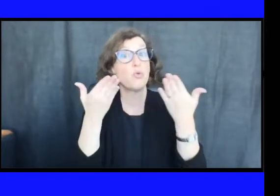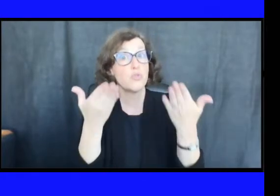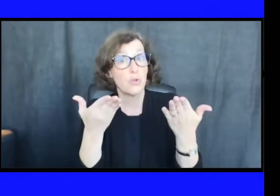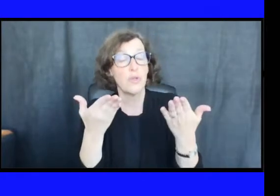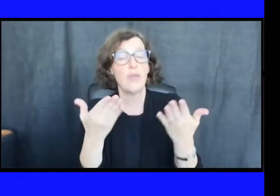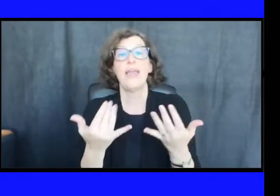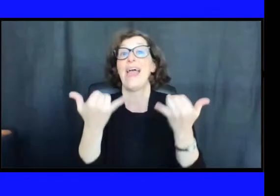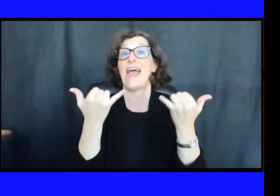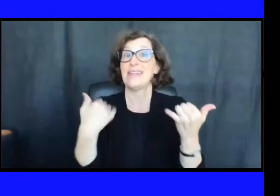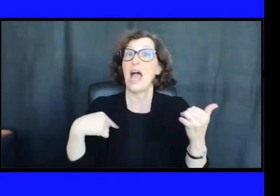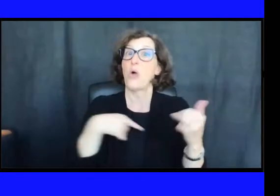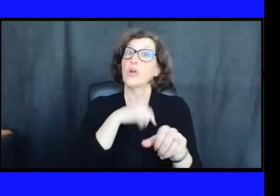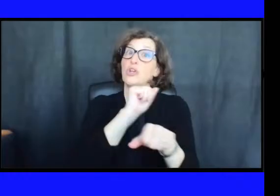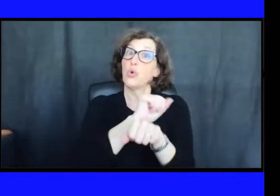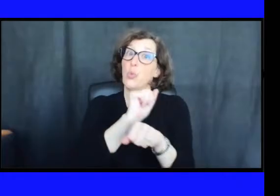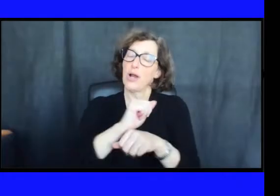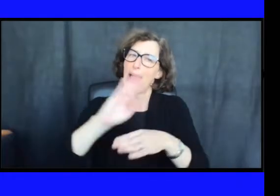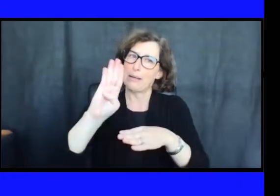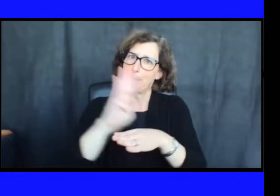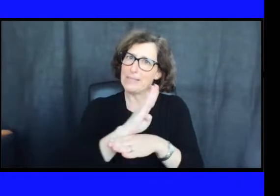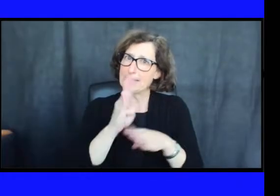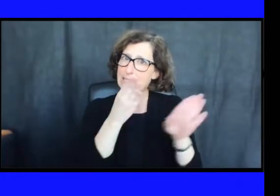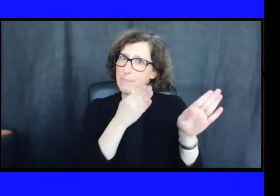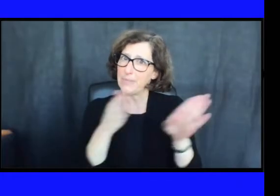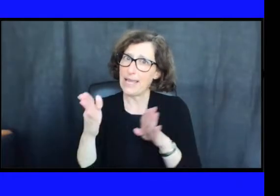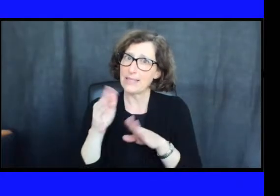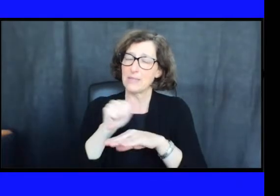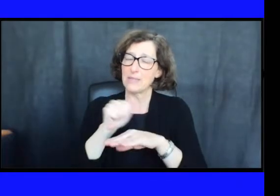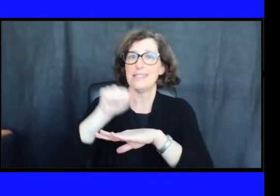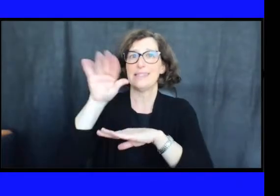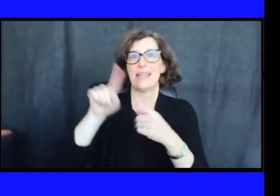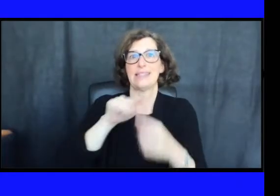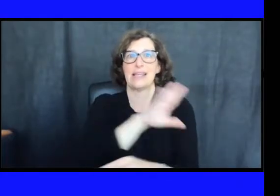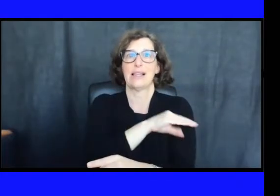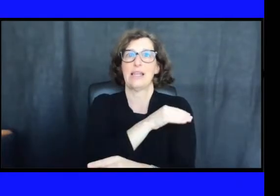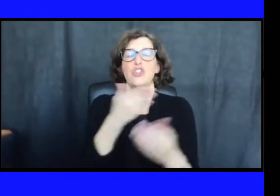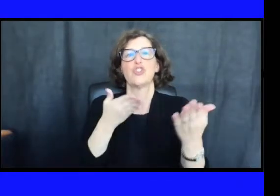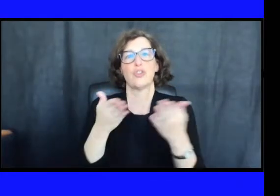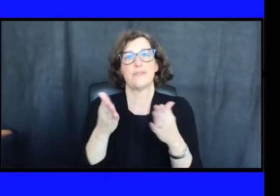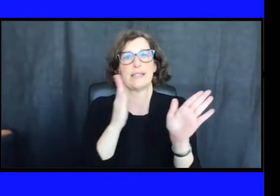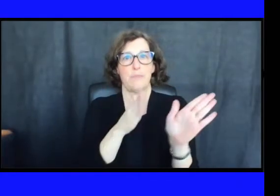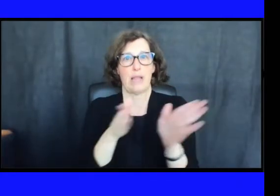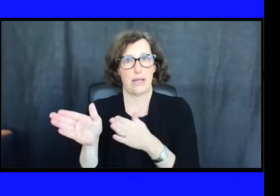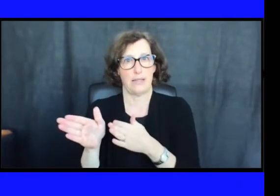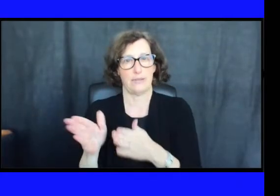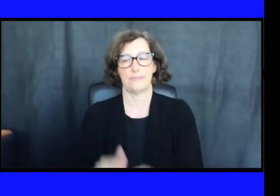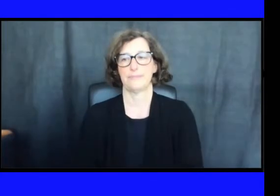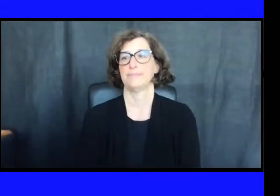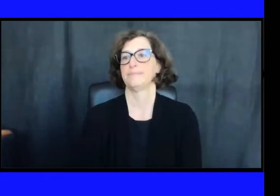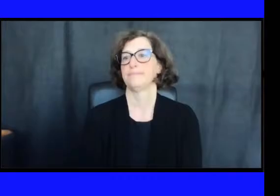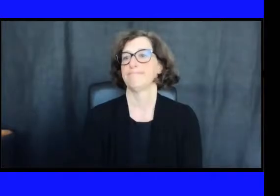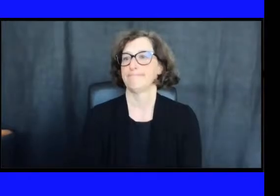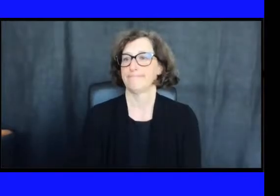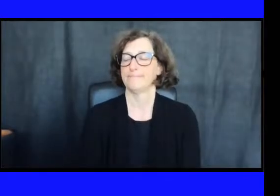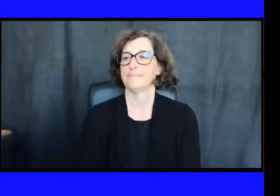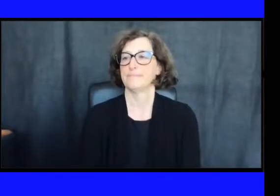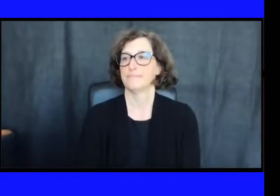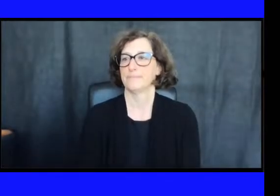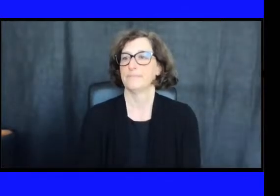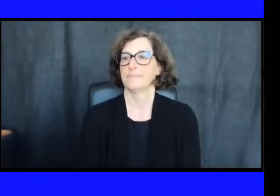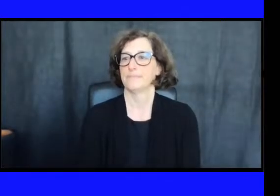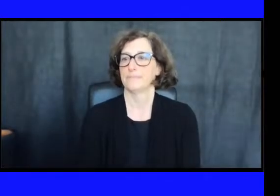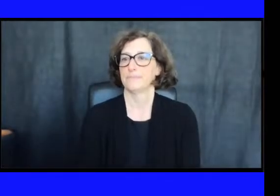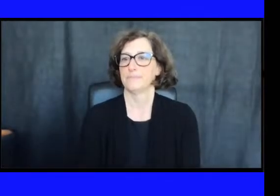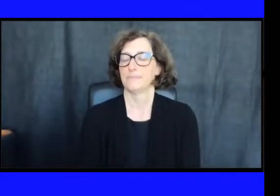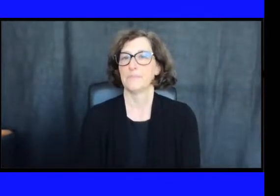Dr. Davis, since we are moving from one area to another, maybe I can ask the other members if they have any questions. Is that okay,